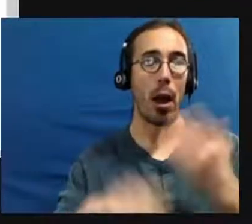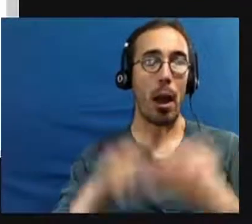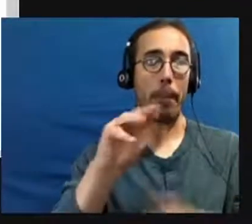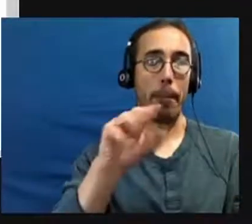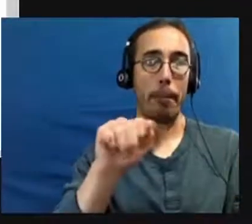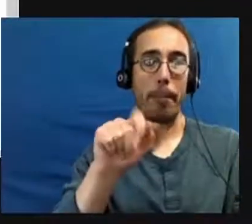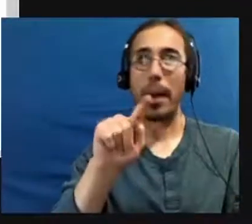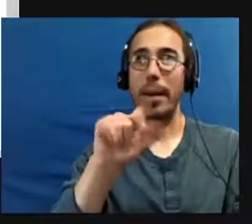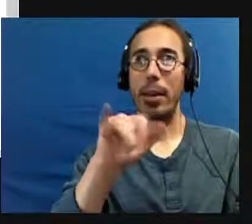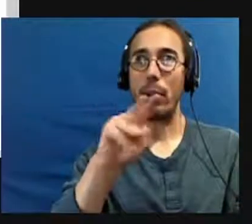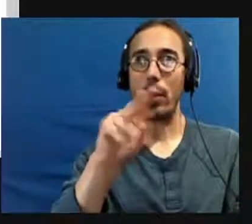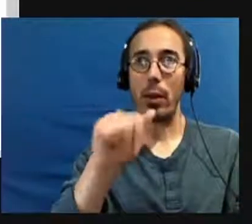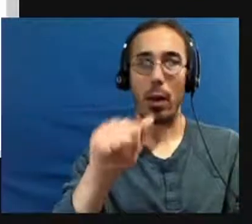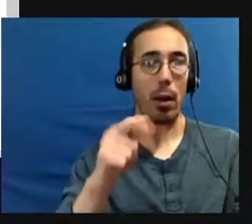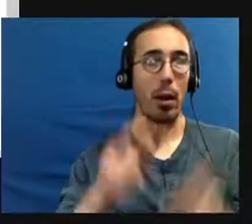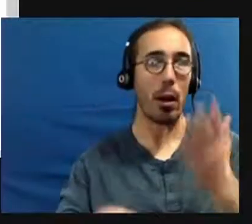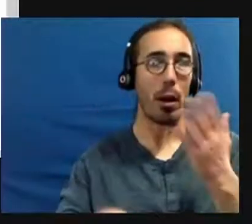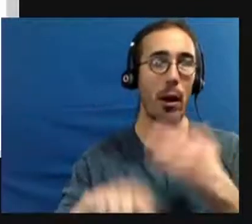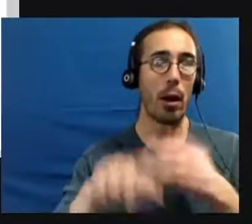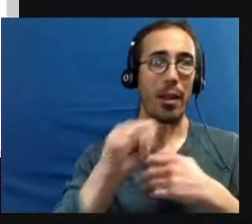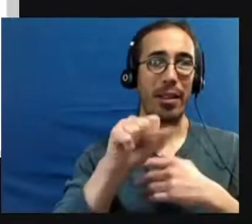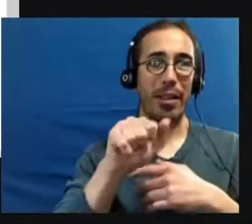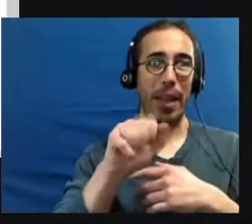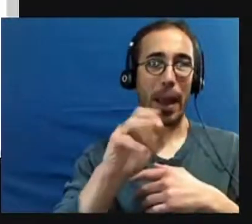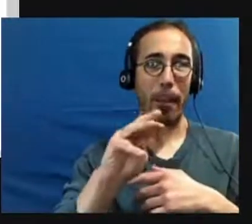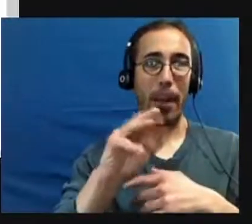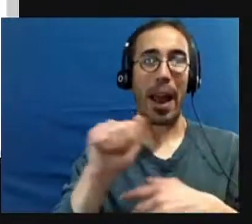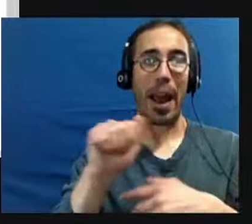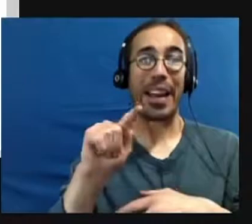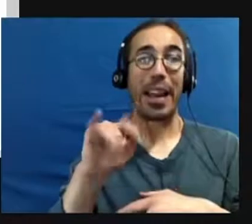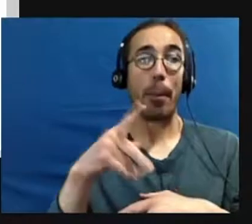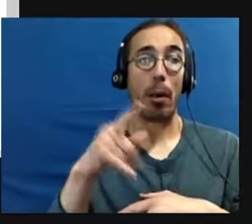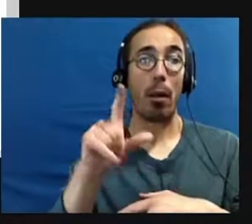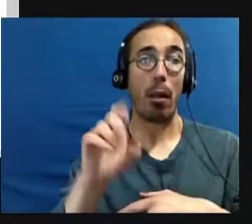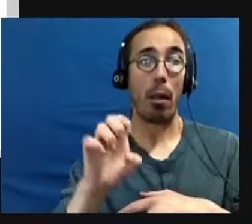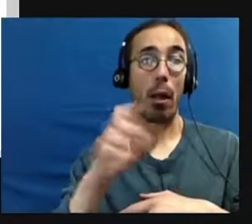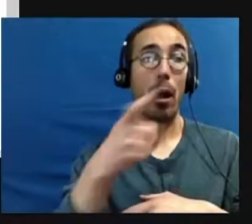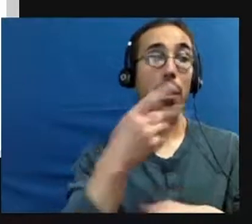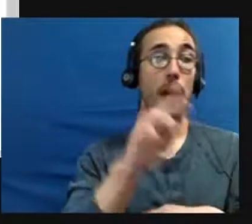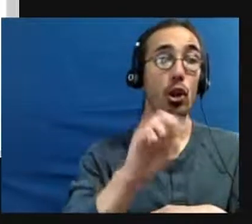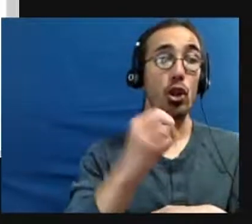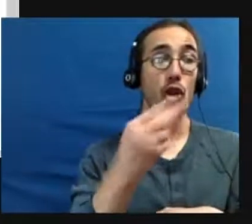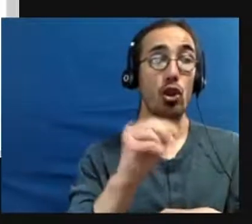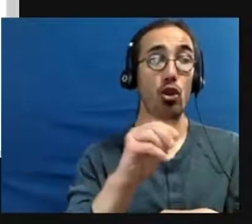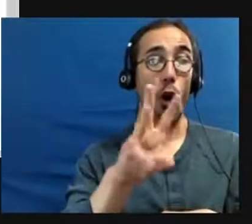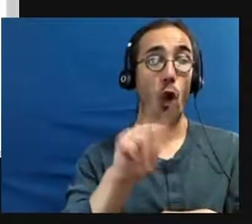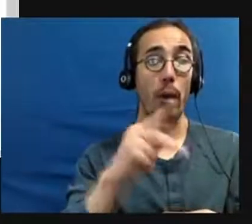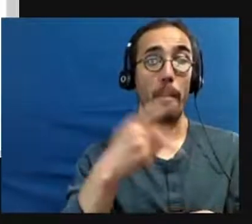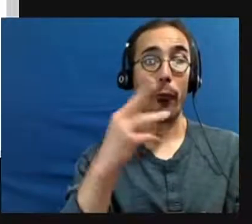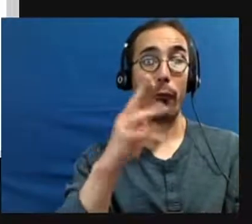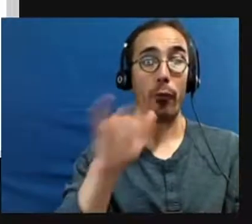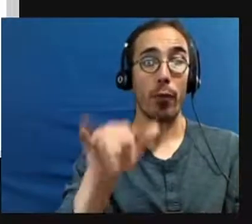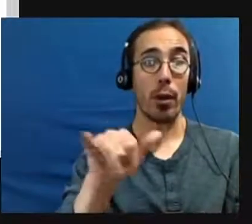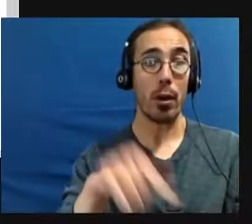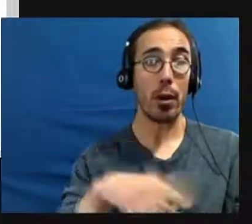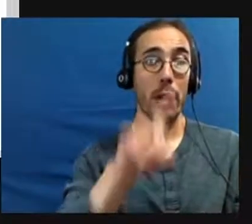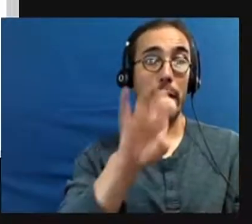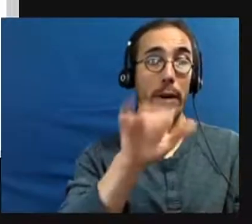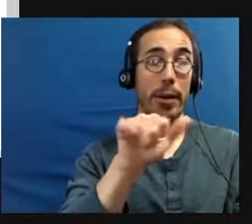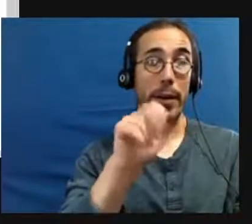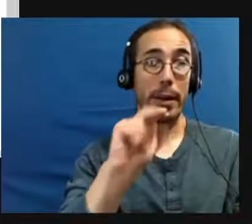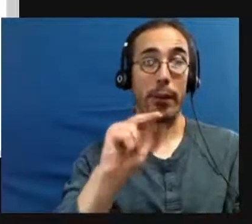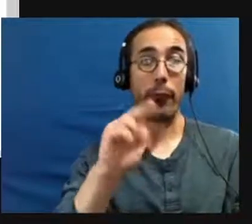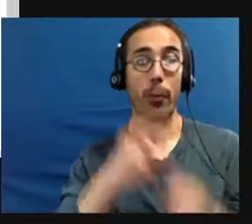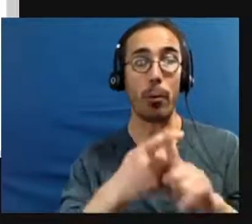Okay. Sam from Atypical. Dr. Sean Murphy, The Good Doctor. Dean from Claus,